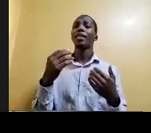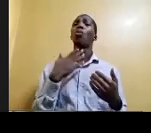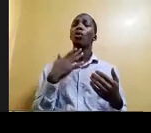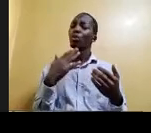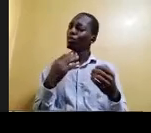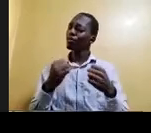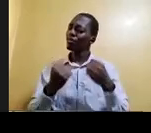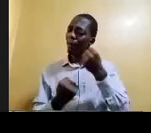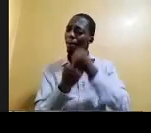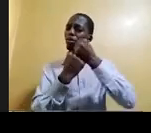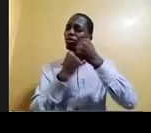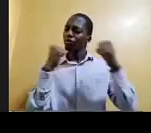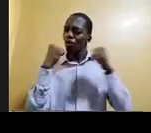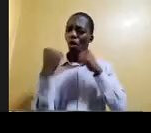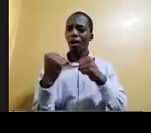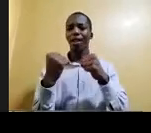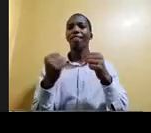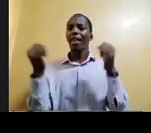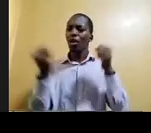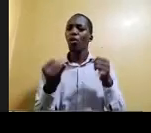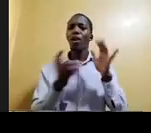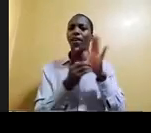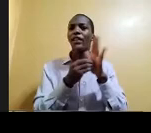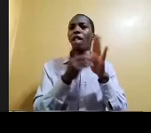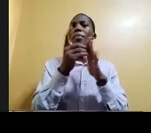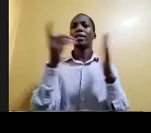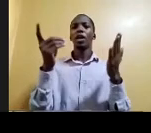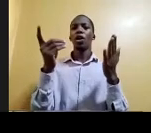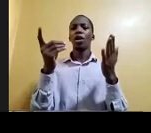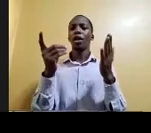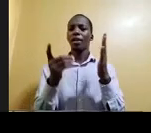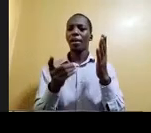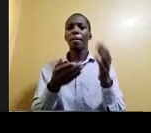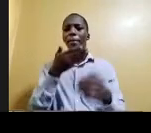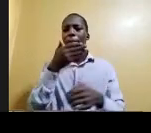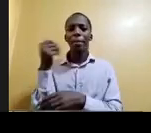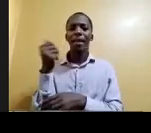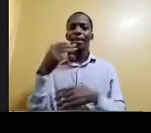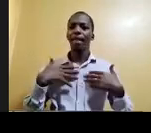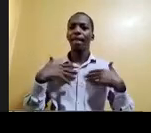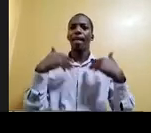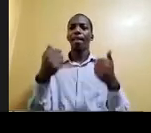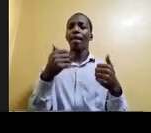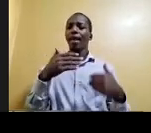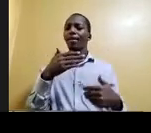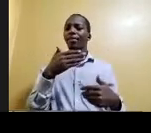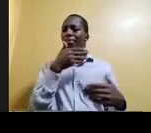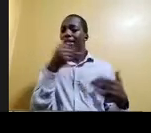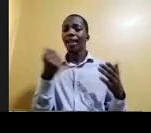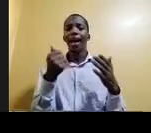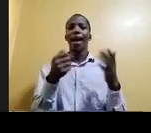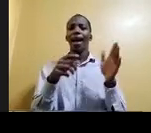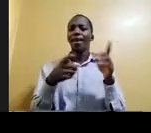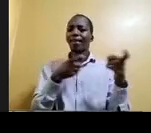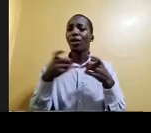new developments in promoting organic, promoting better health and new regulations, that they have